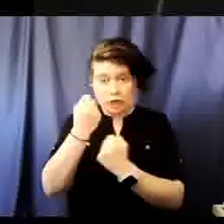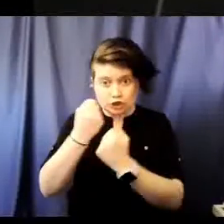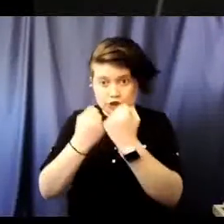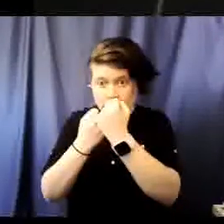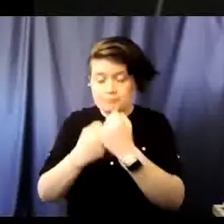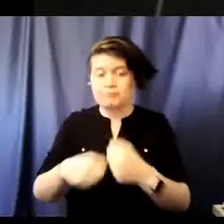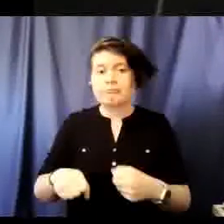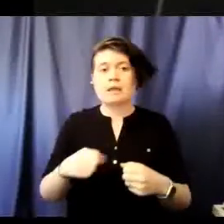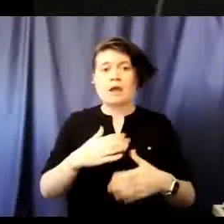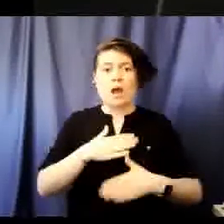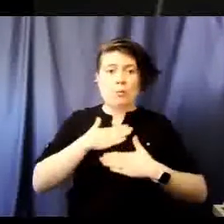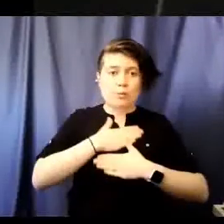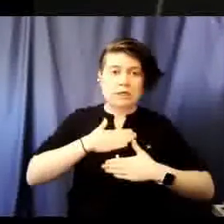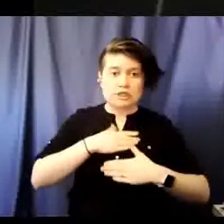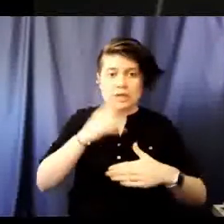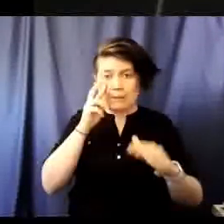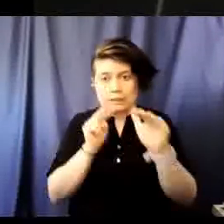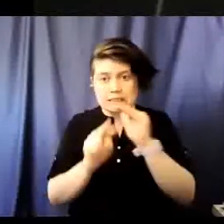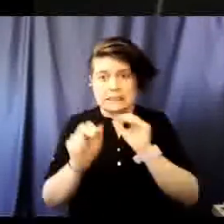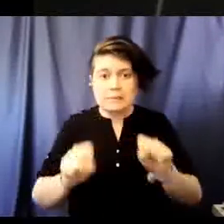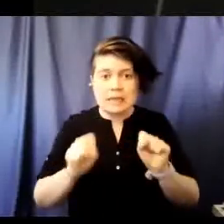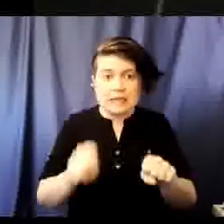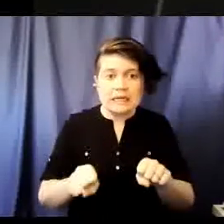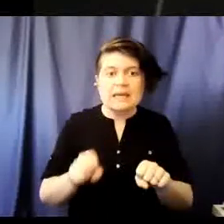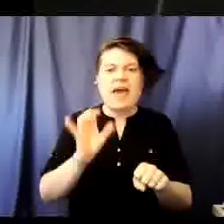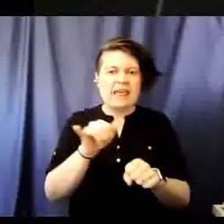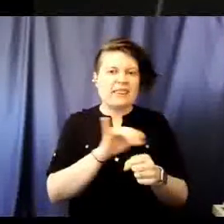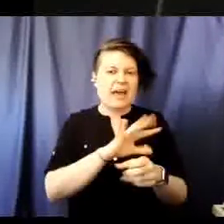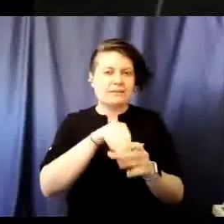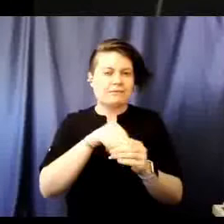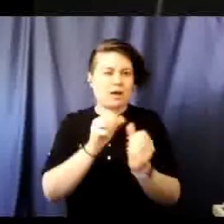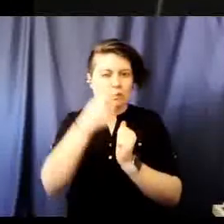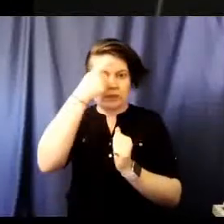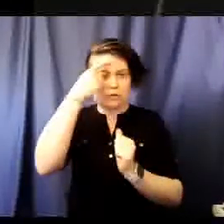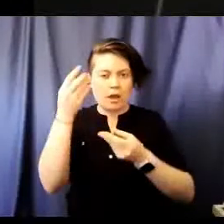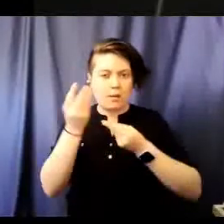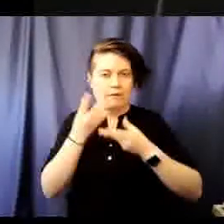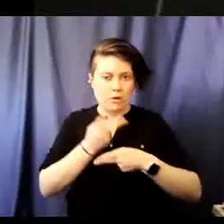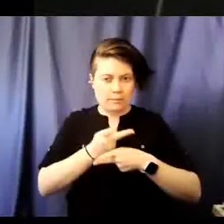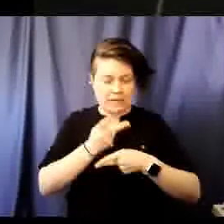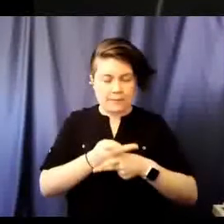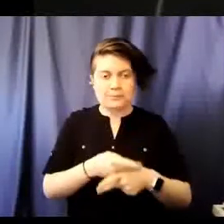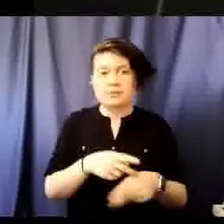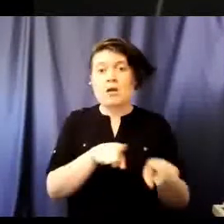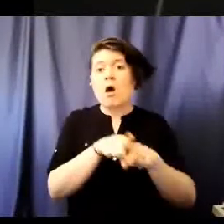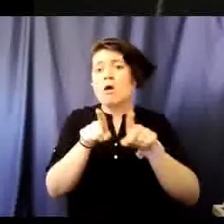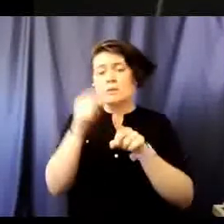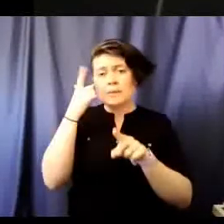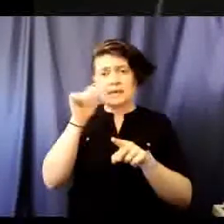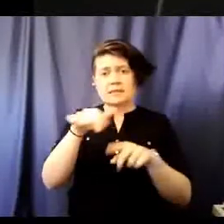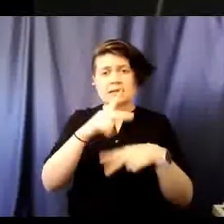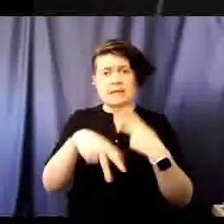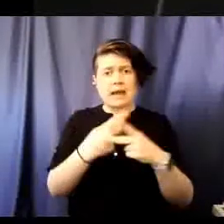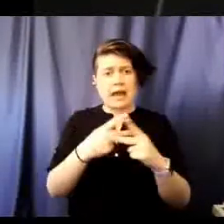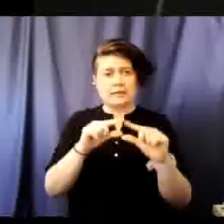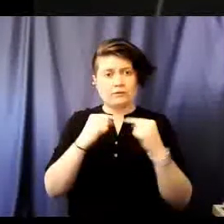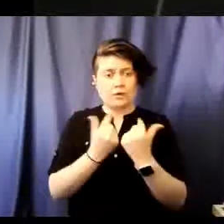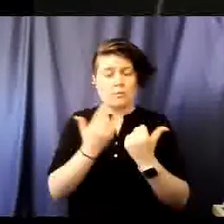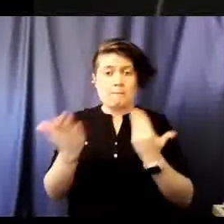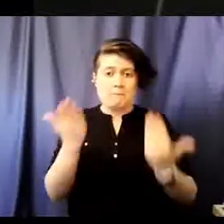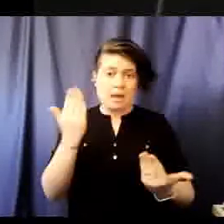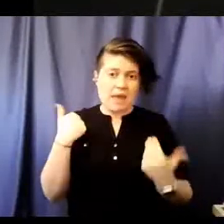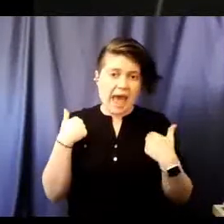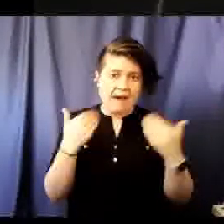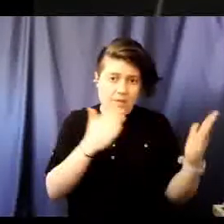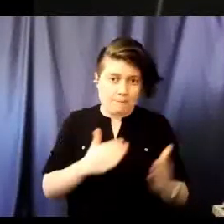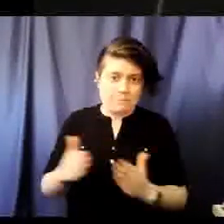of trauma-informed care. Also, because of the nature of this group, there might be a planned curriculum or workbook that